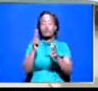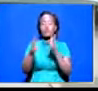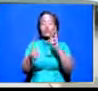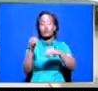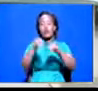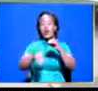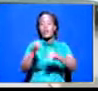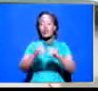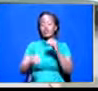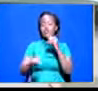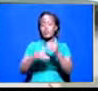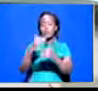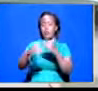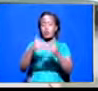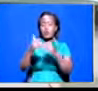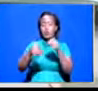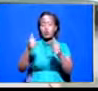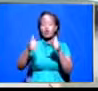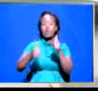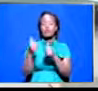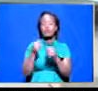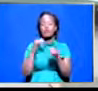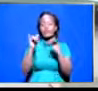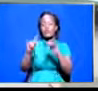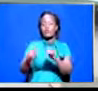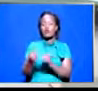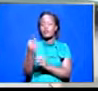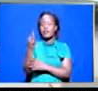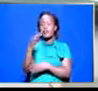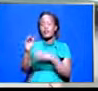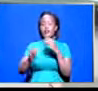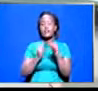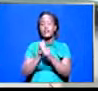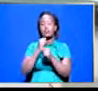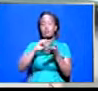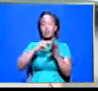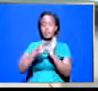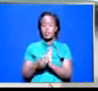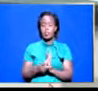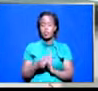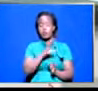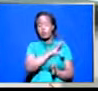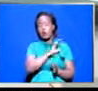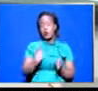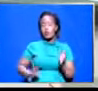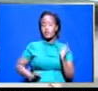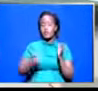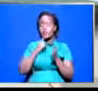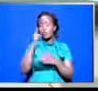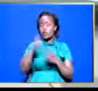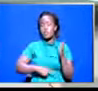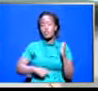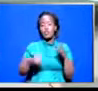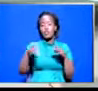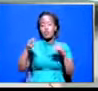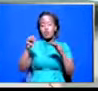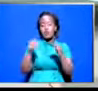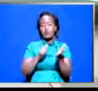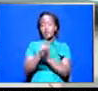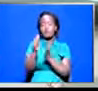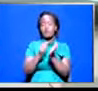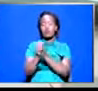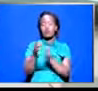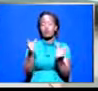lapse after a three-year contract. According to the Electoral Commission, qualified printing firms have until Friday,